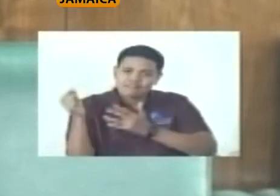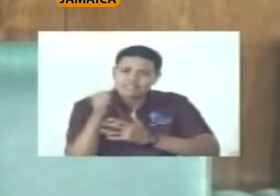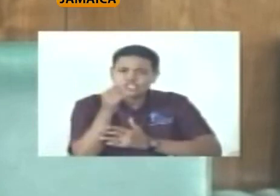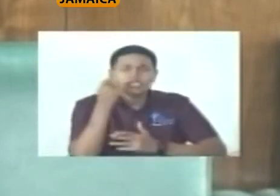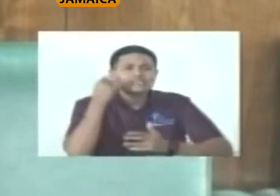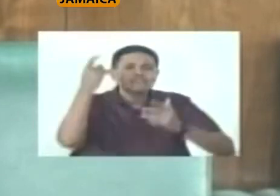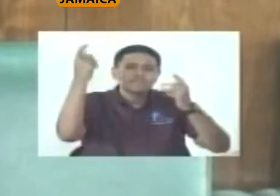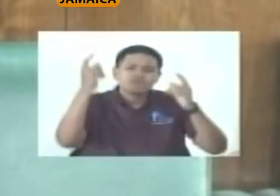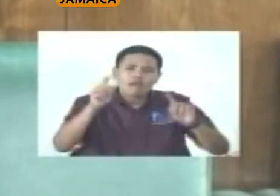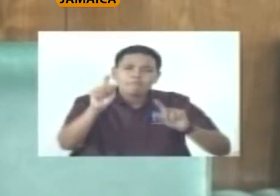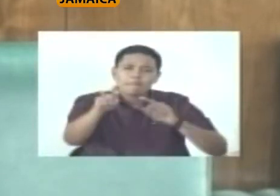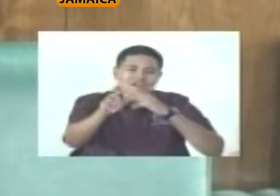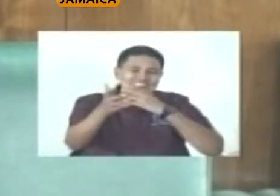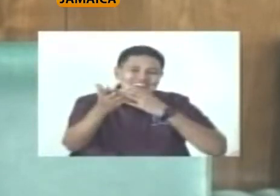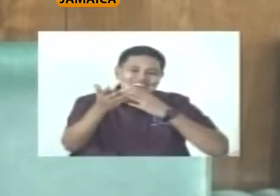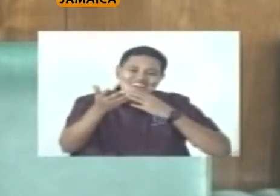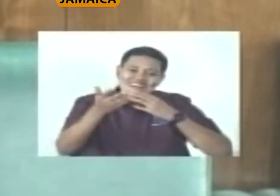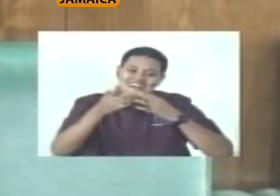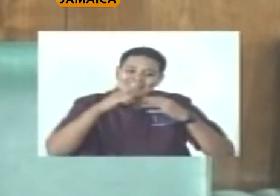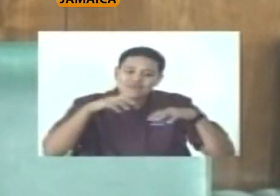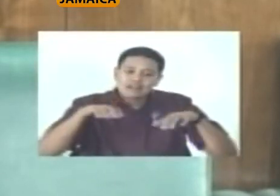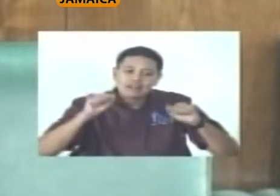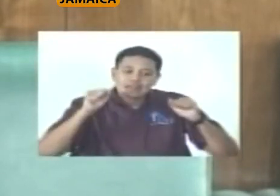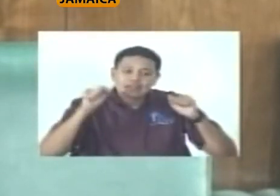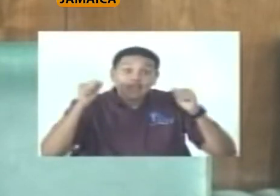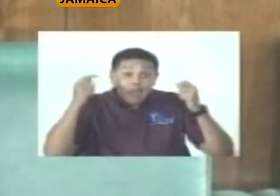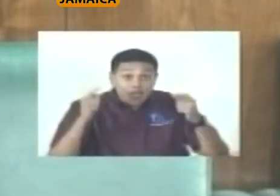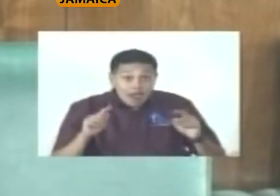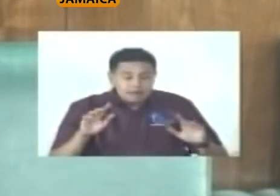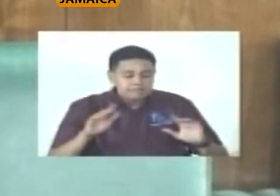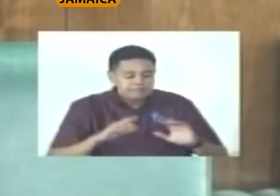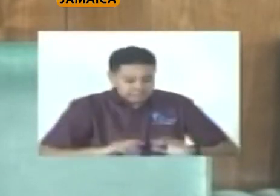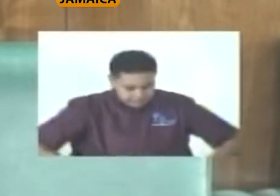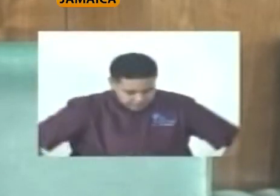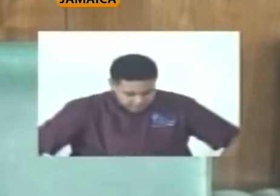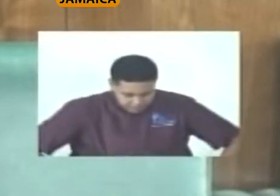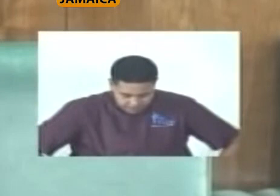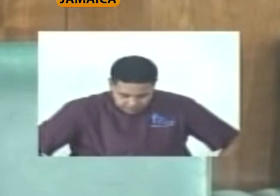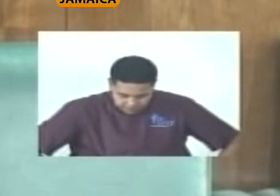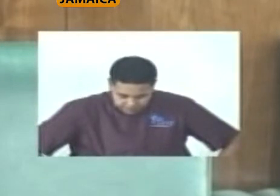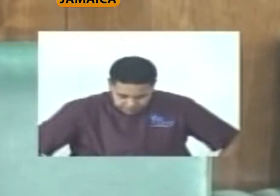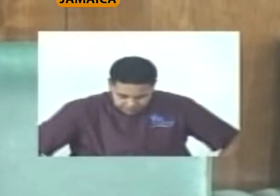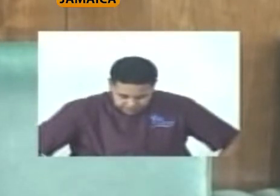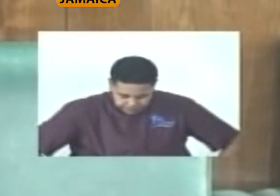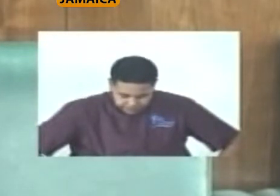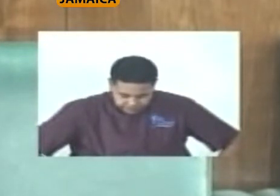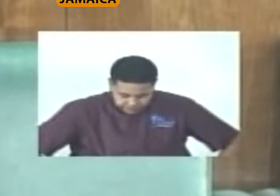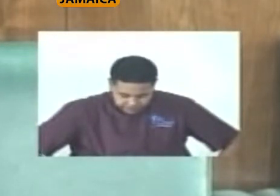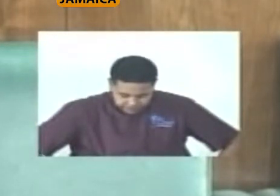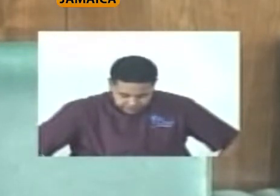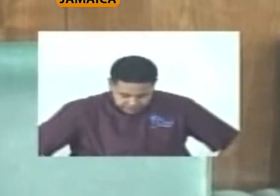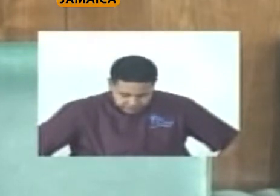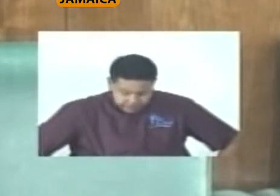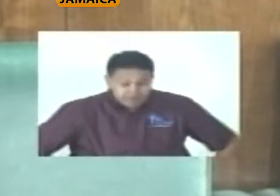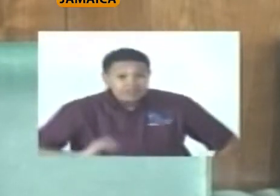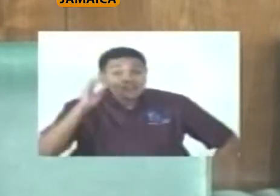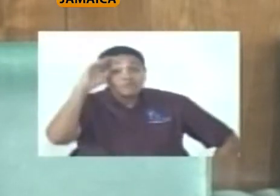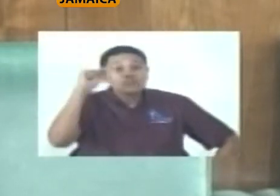to be conviction, takes place. Mr. President, I'm a firm